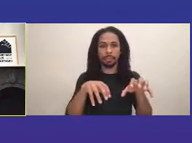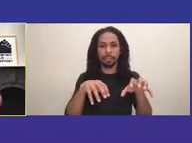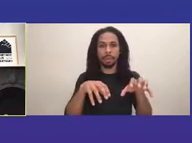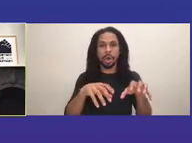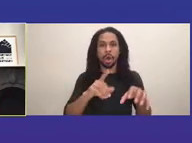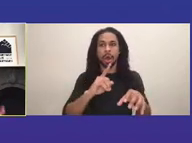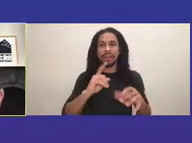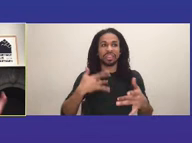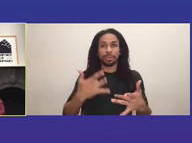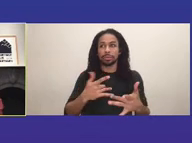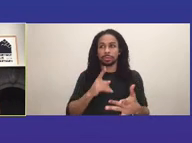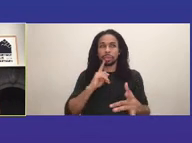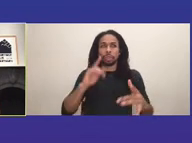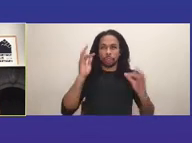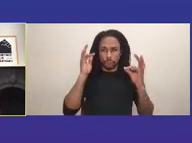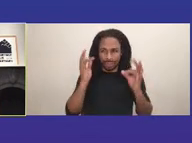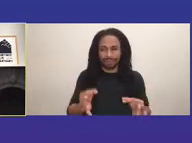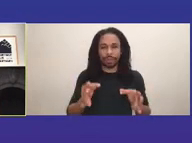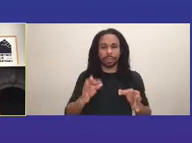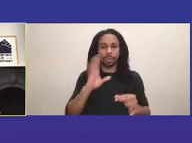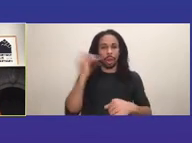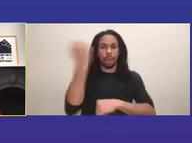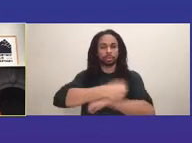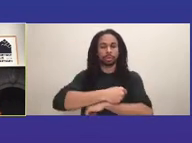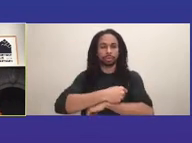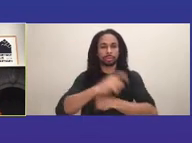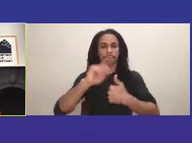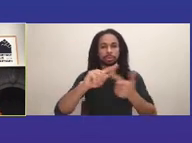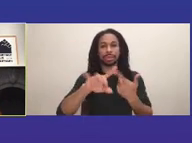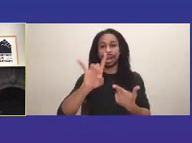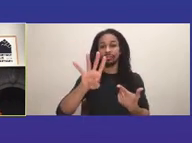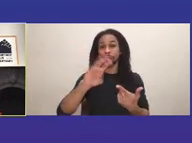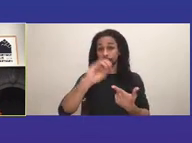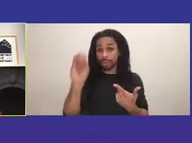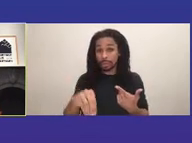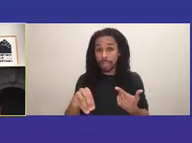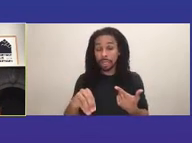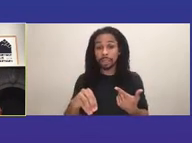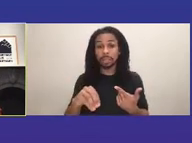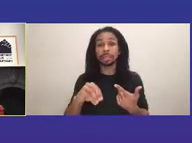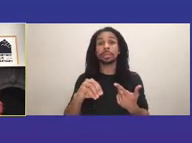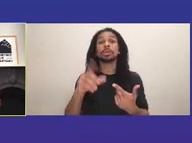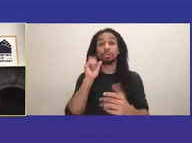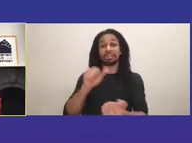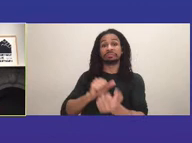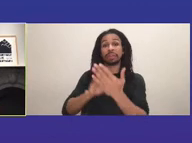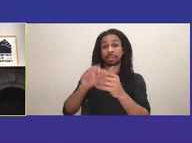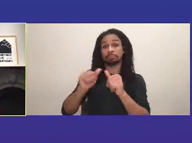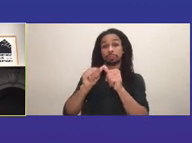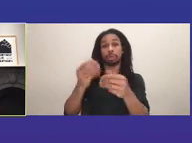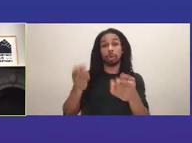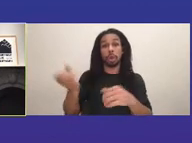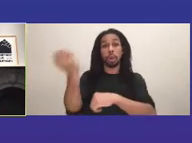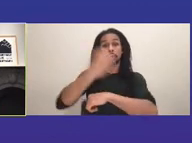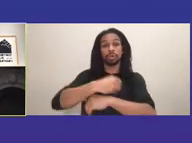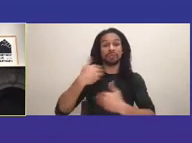certain that they may close. 84% of those facing permanent closure have budgets over